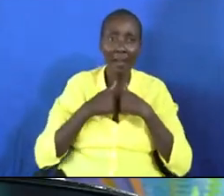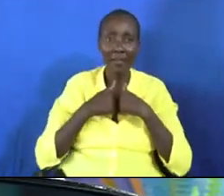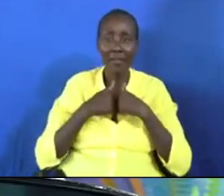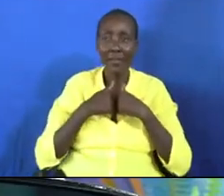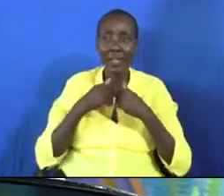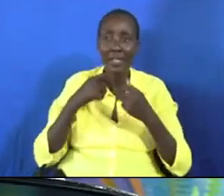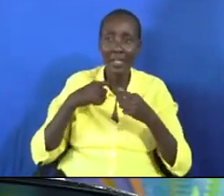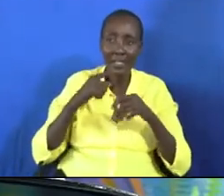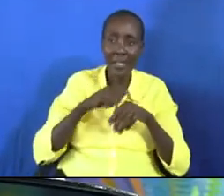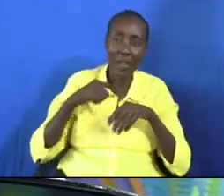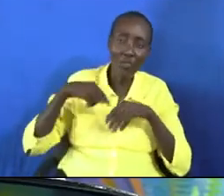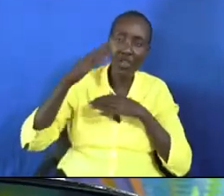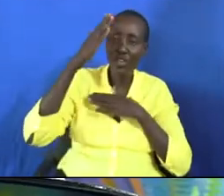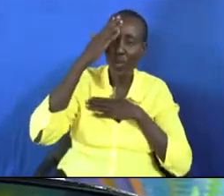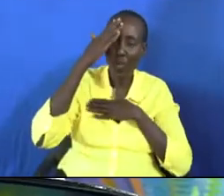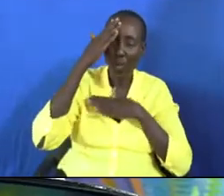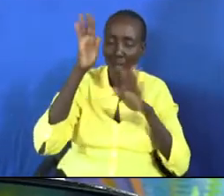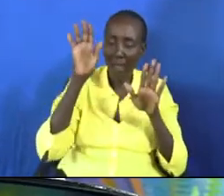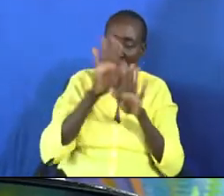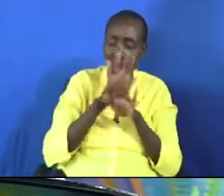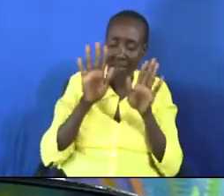When we know all things?